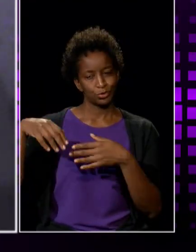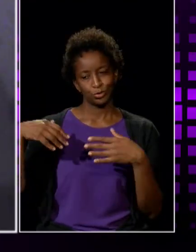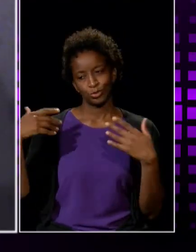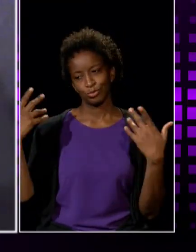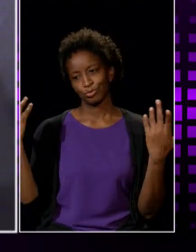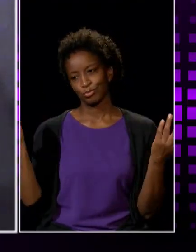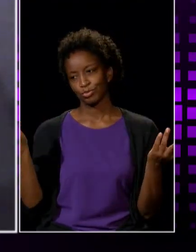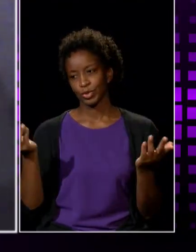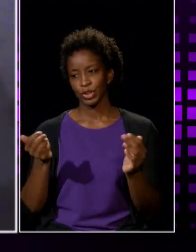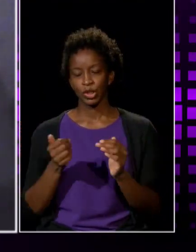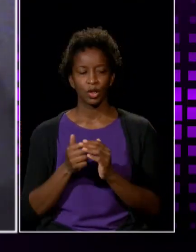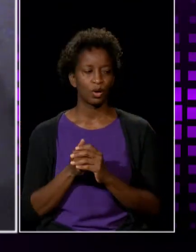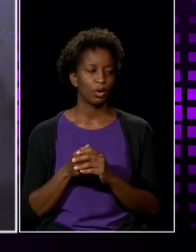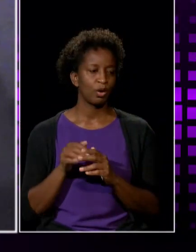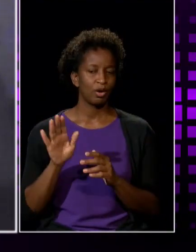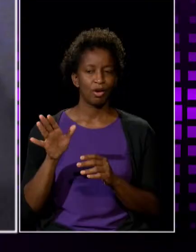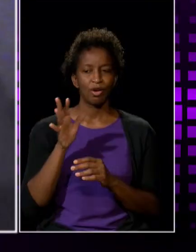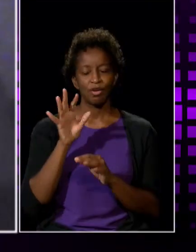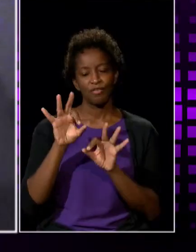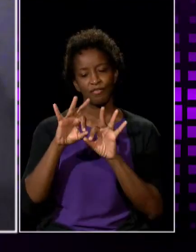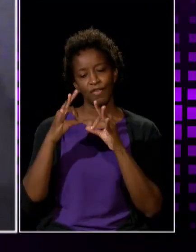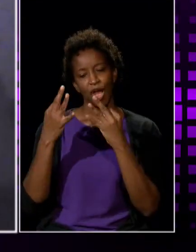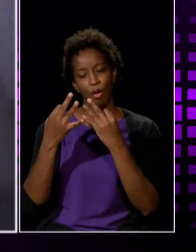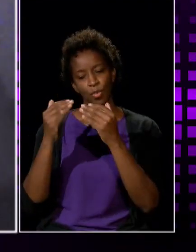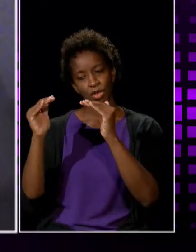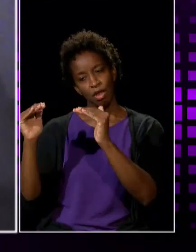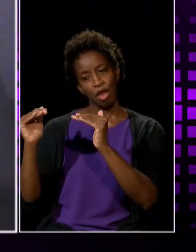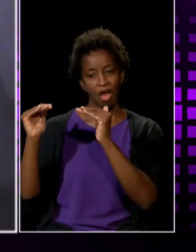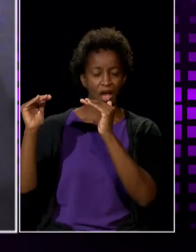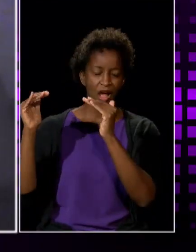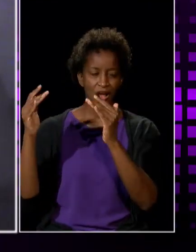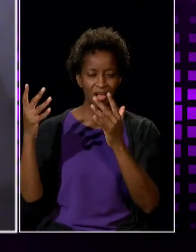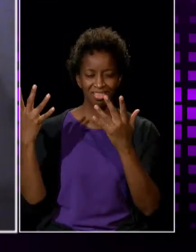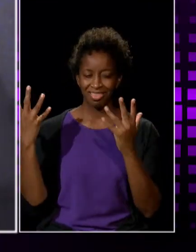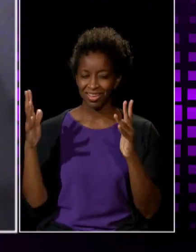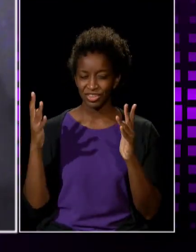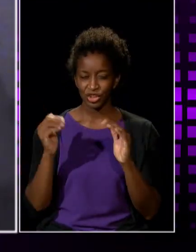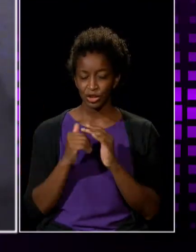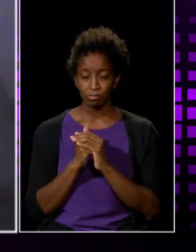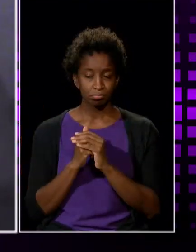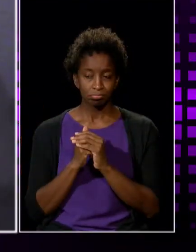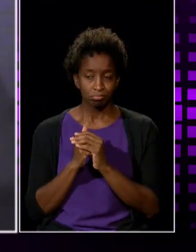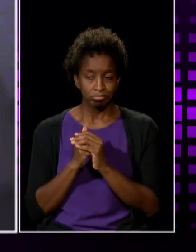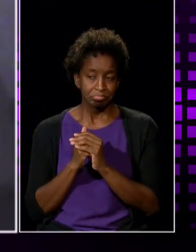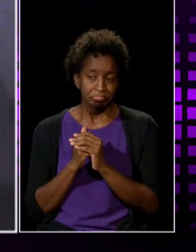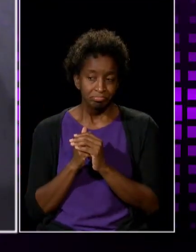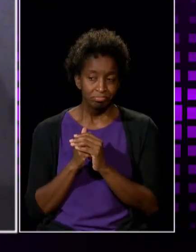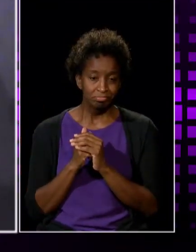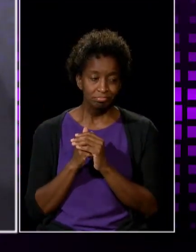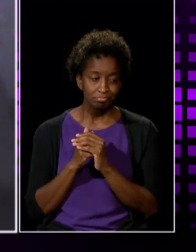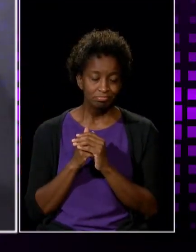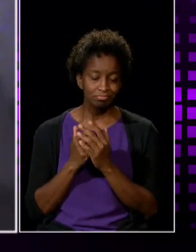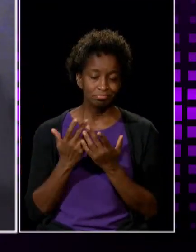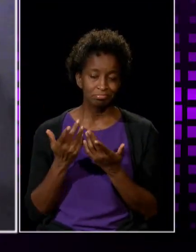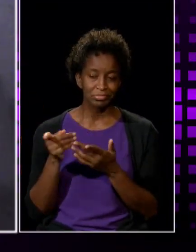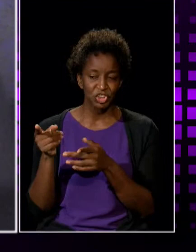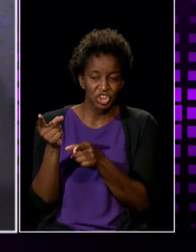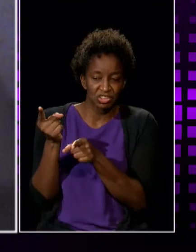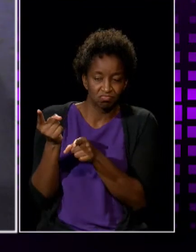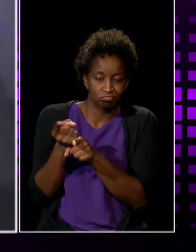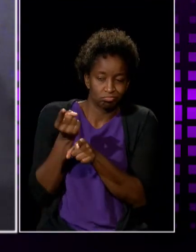a certain class in society, but ordinary persons like Rihanna, who came from